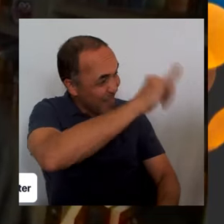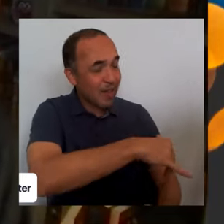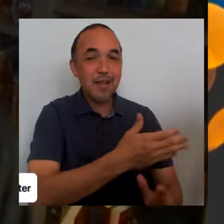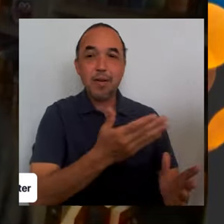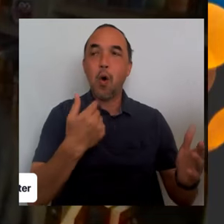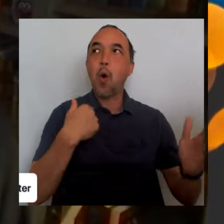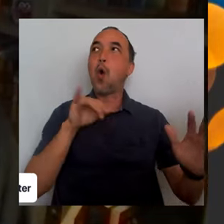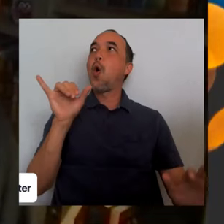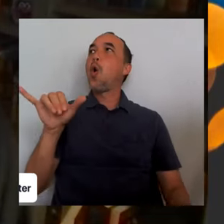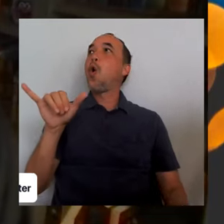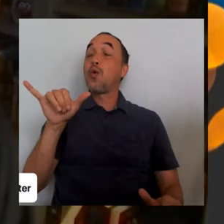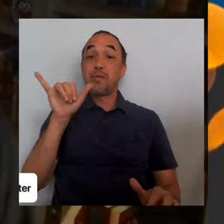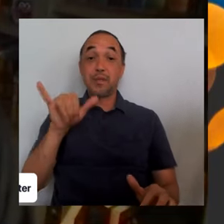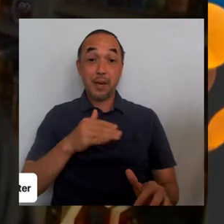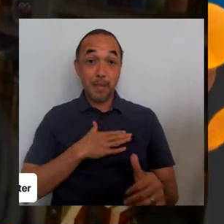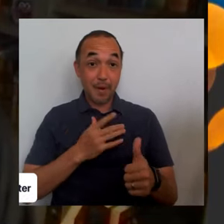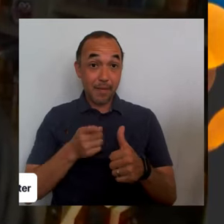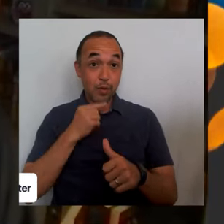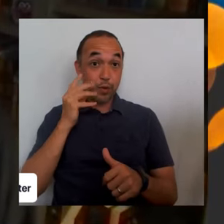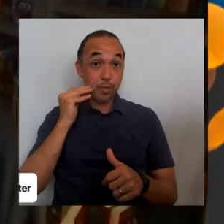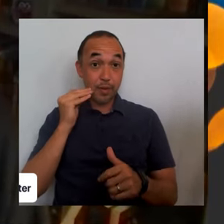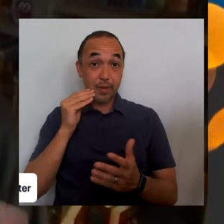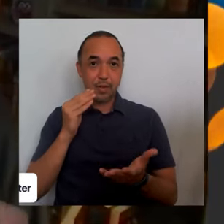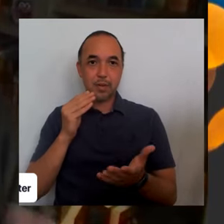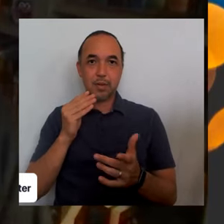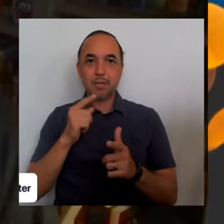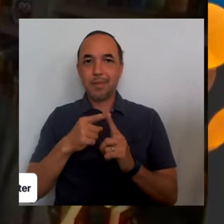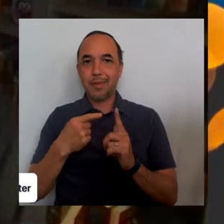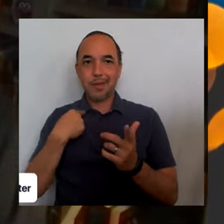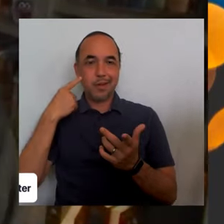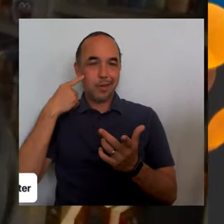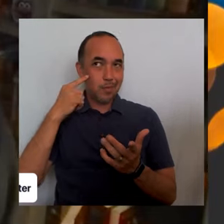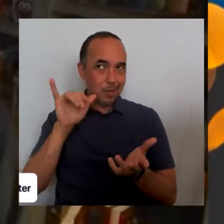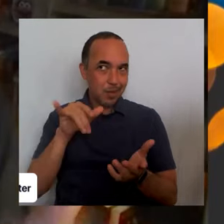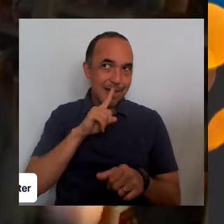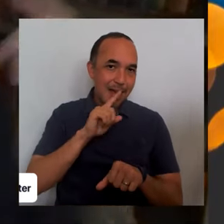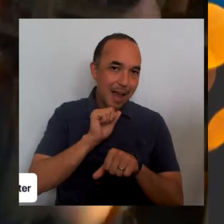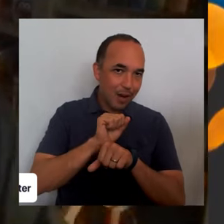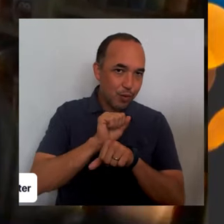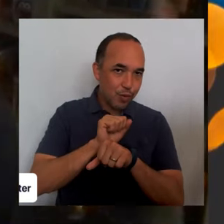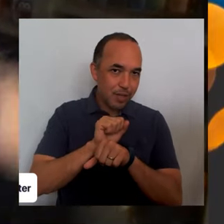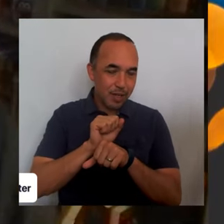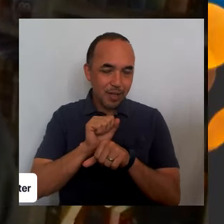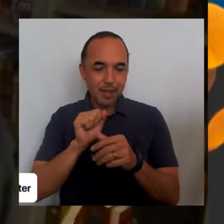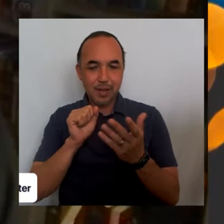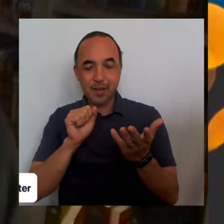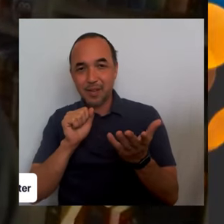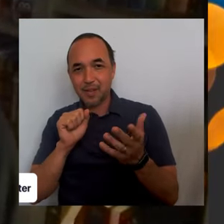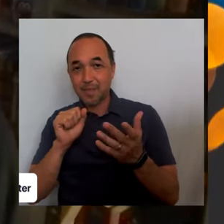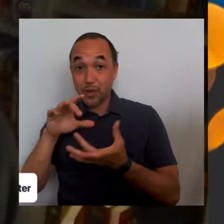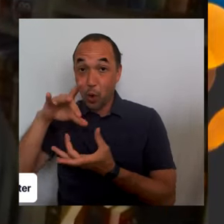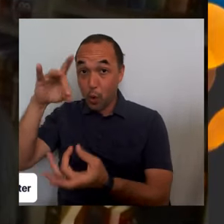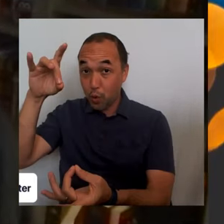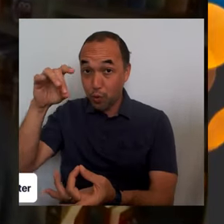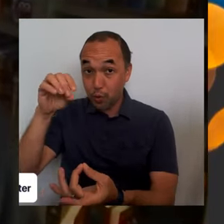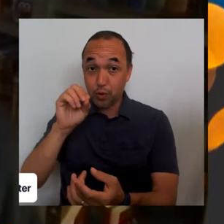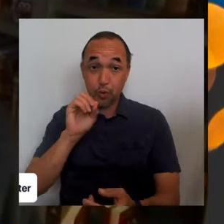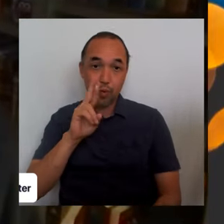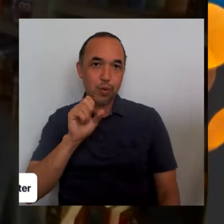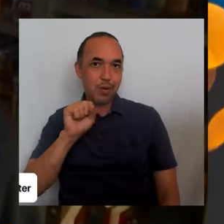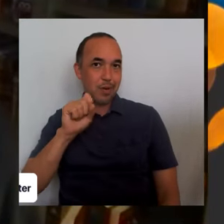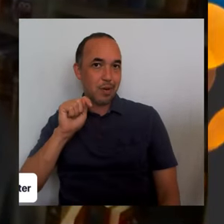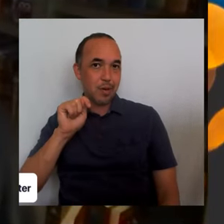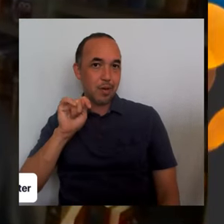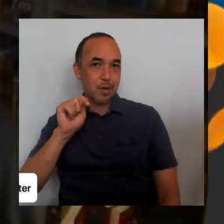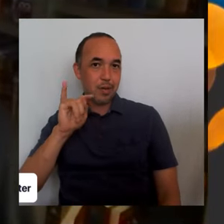think, is it really a haunted house, or was static somehow affecting these little plastic pegs? I would say no, because